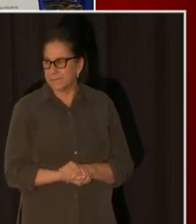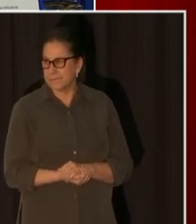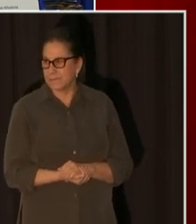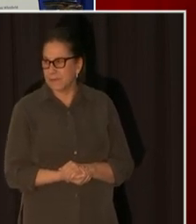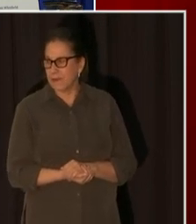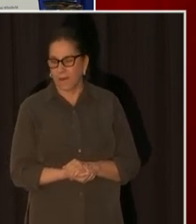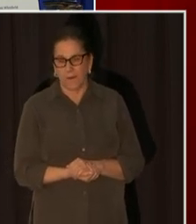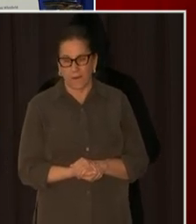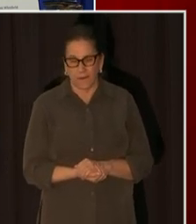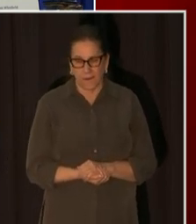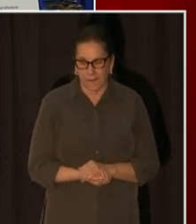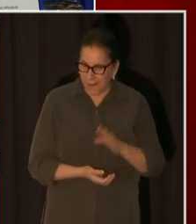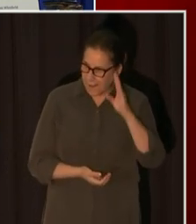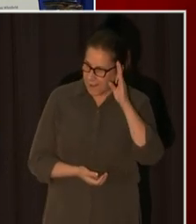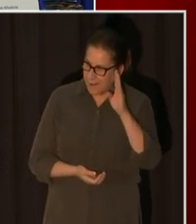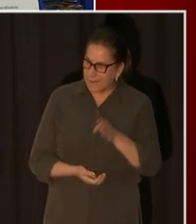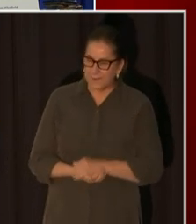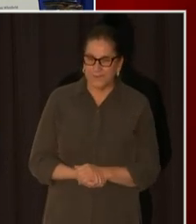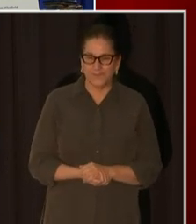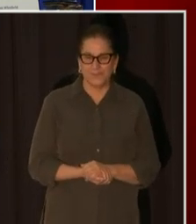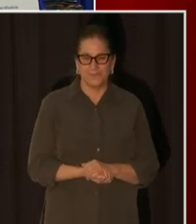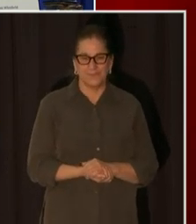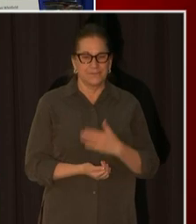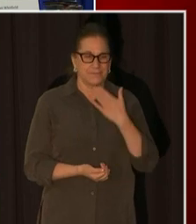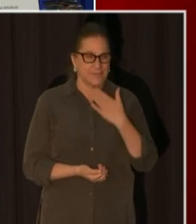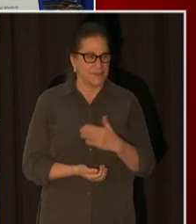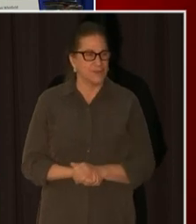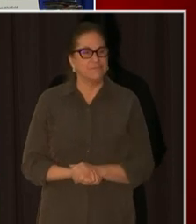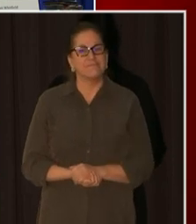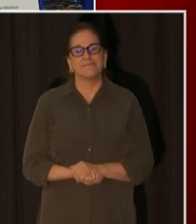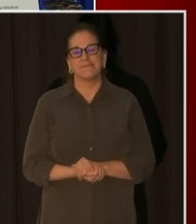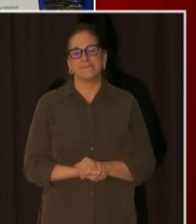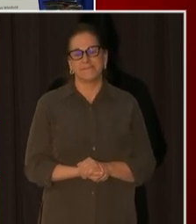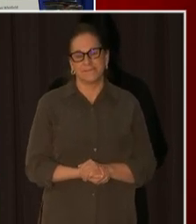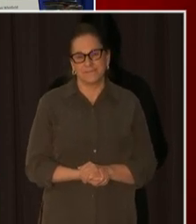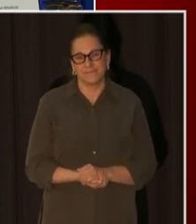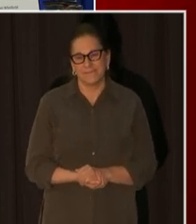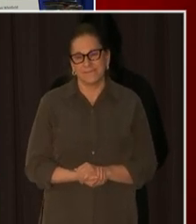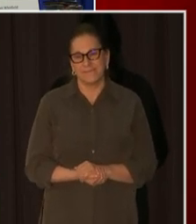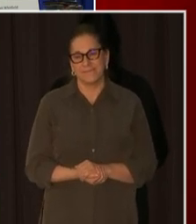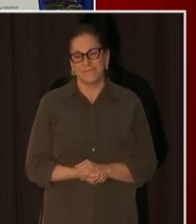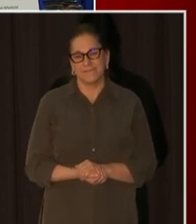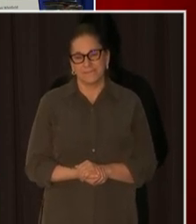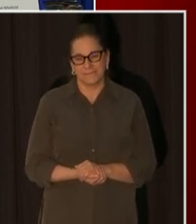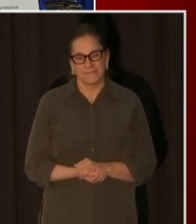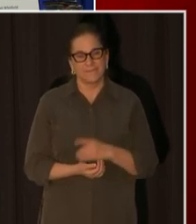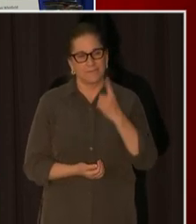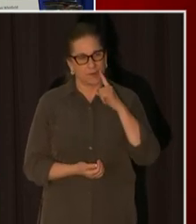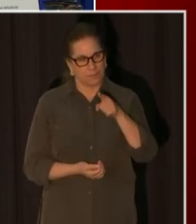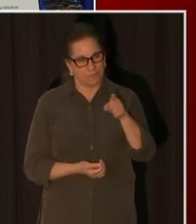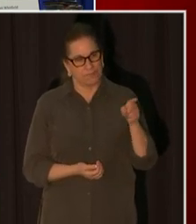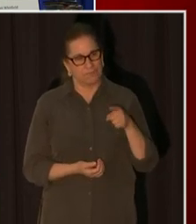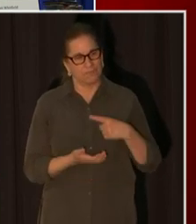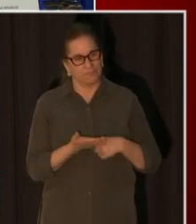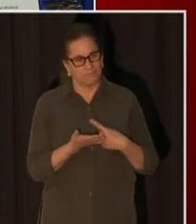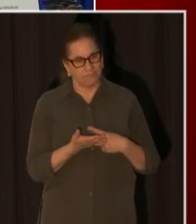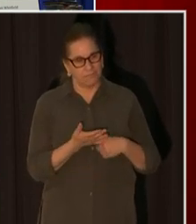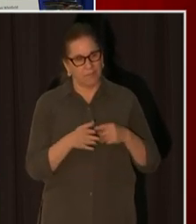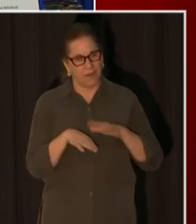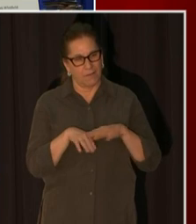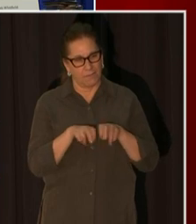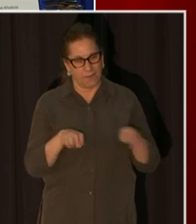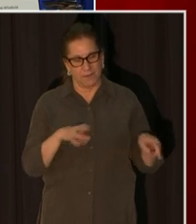on with the DC microgrant process, please. Sure, absolutely. It's a good question. So in the microgrant program, it was a